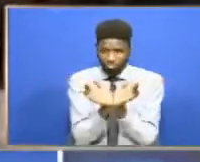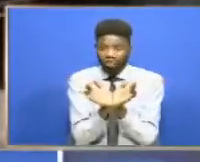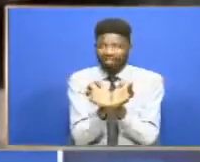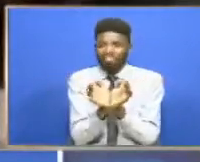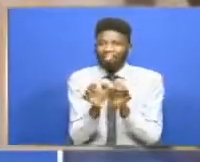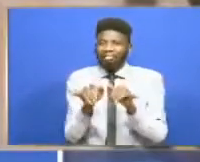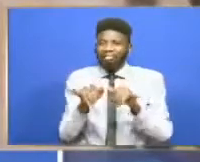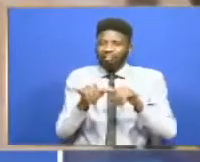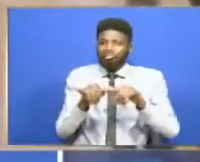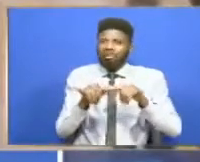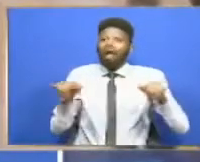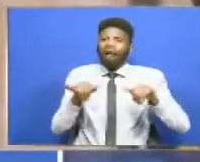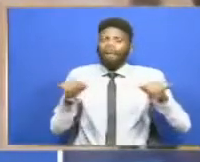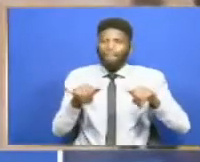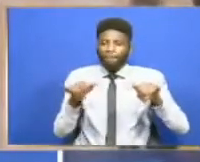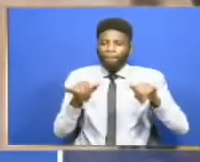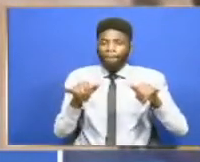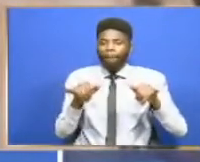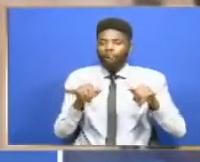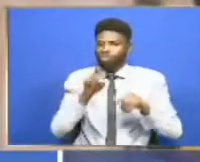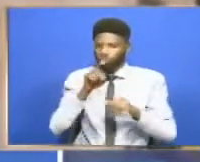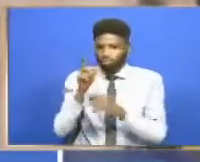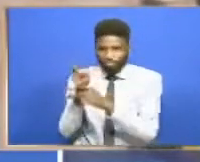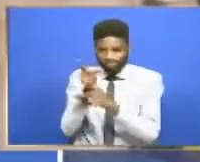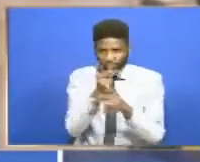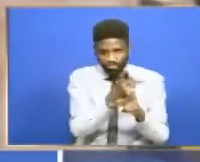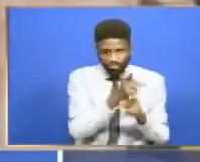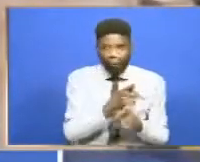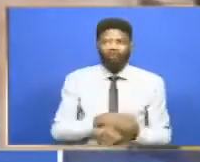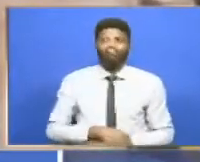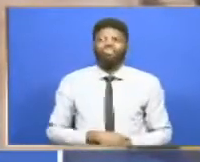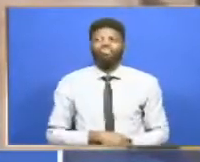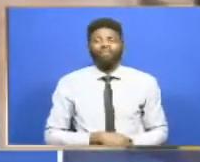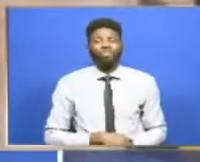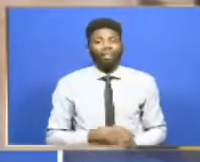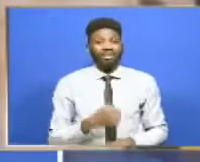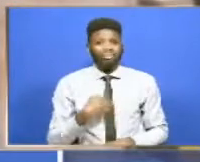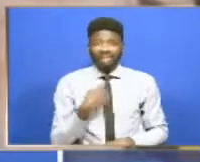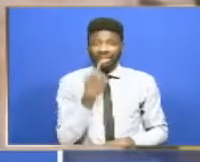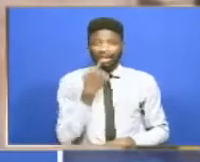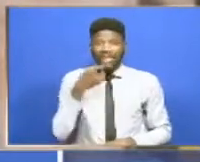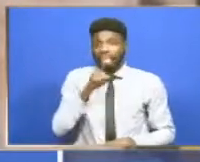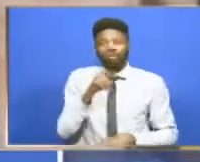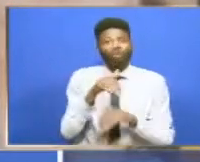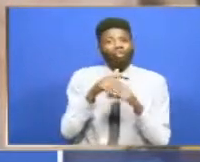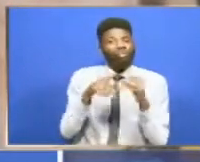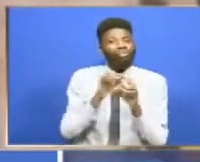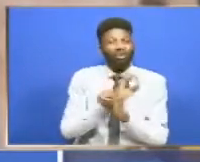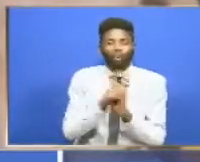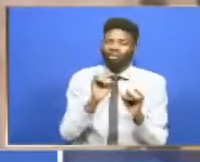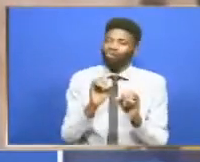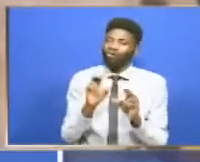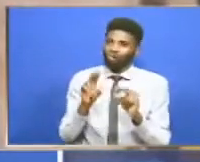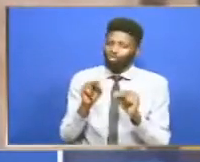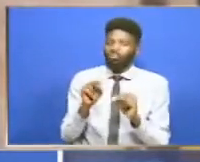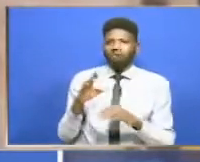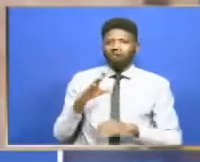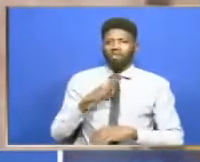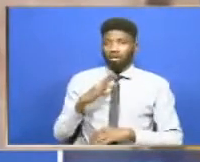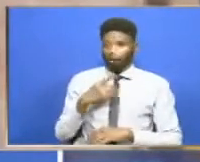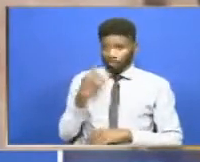kimoja. According to the housing, I can't say they are not comfortable. They are okay. You can see the feeding